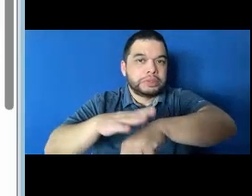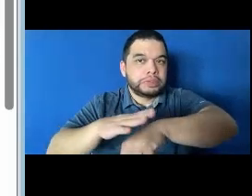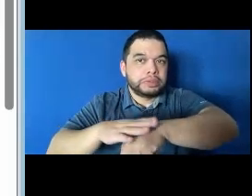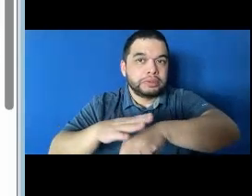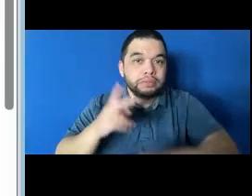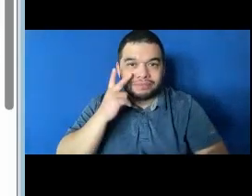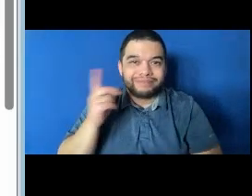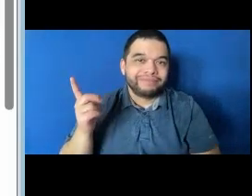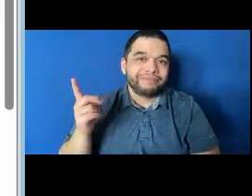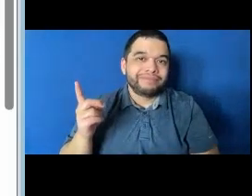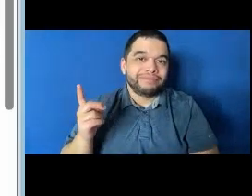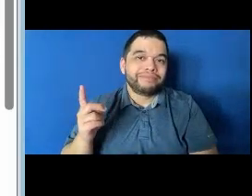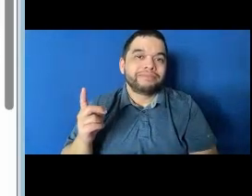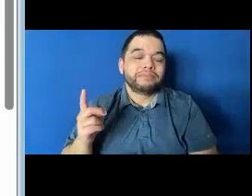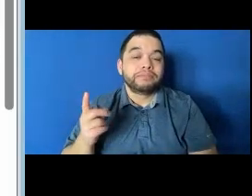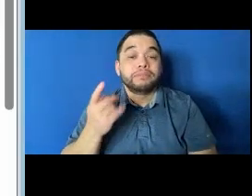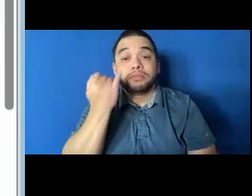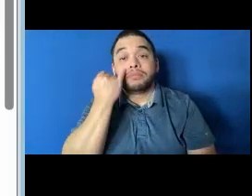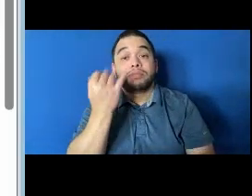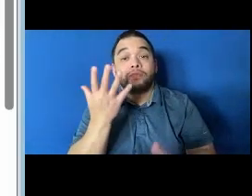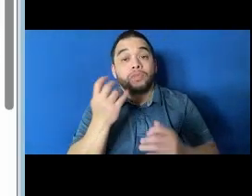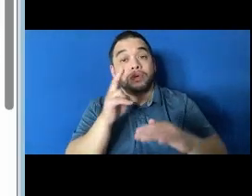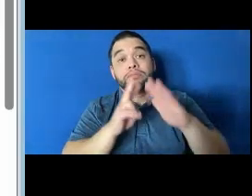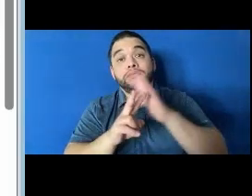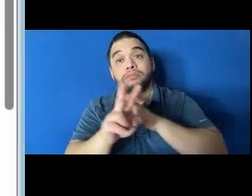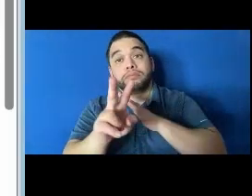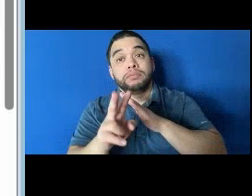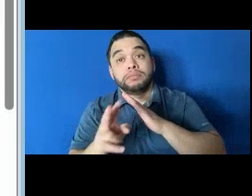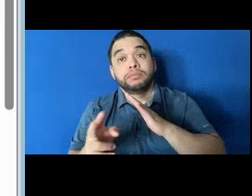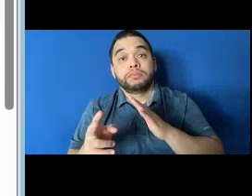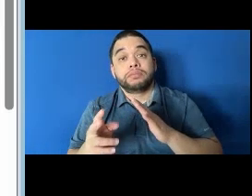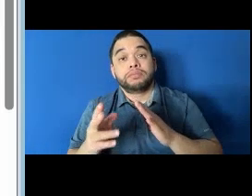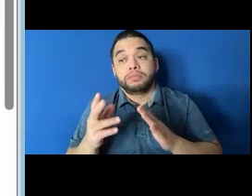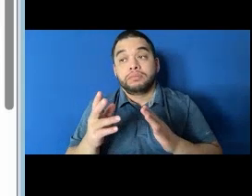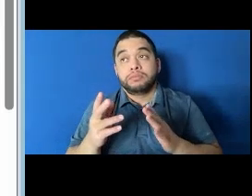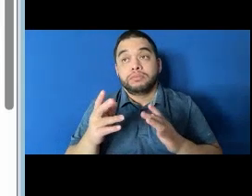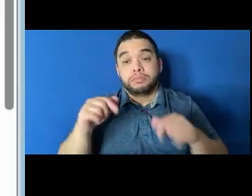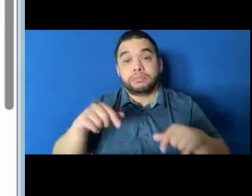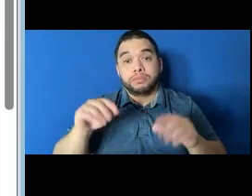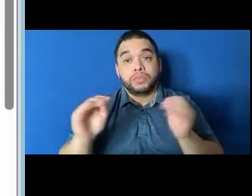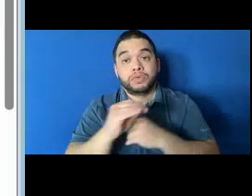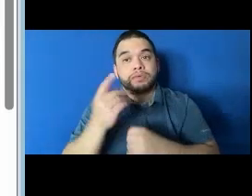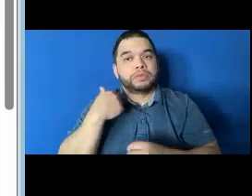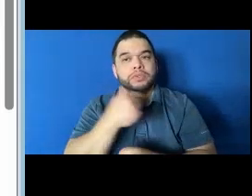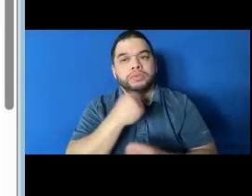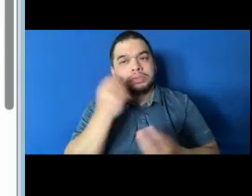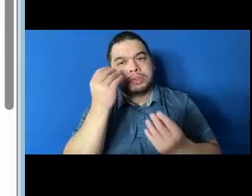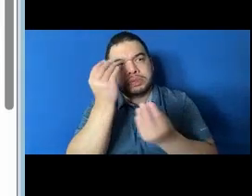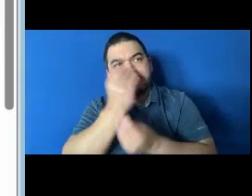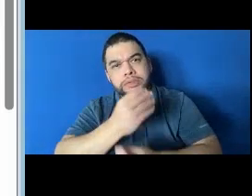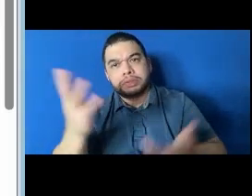who are in more danger. But if you want to have the forecast that our office